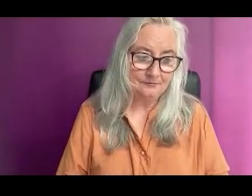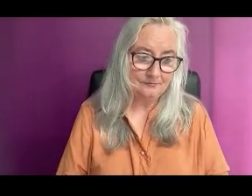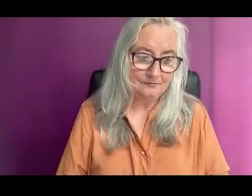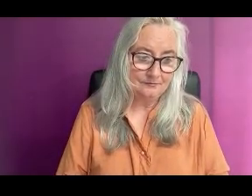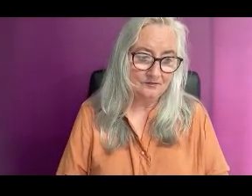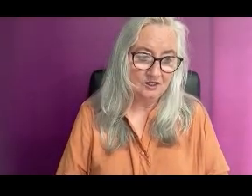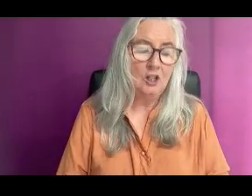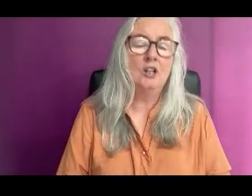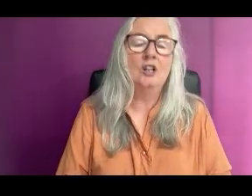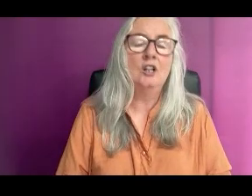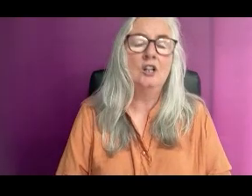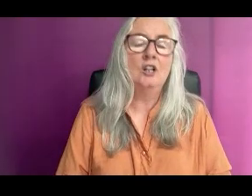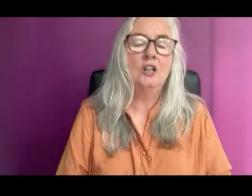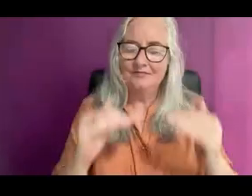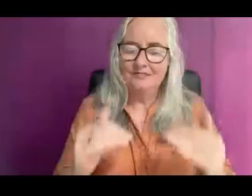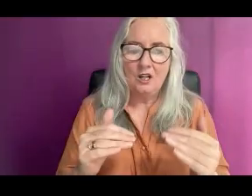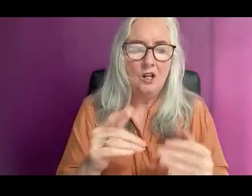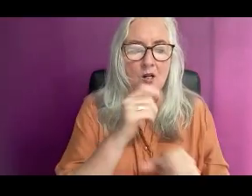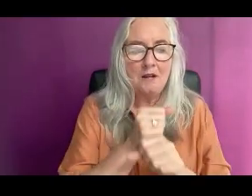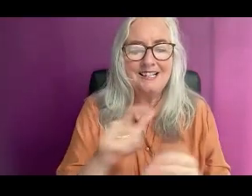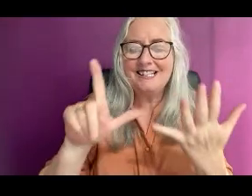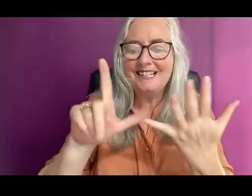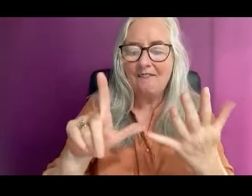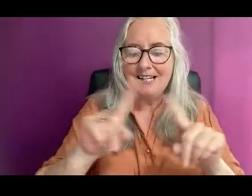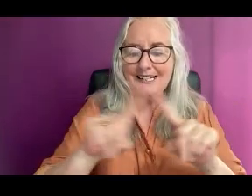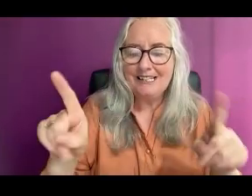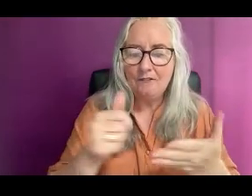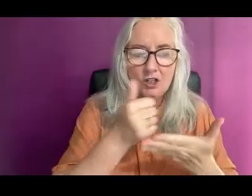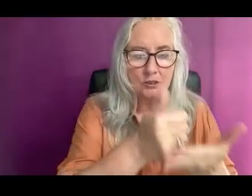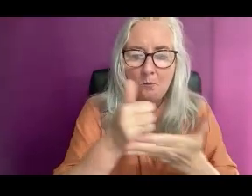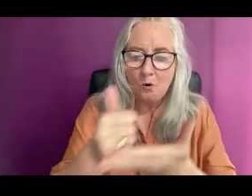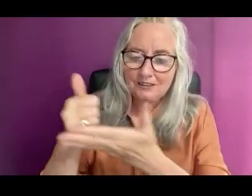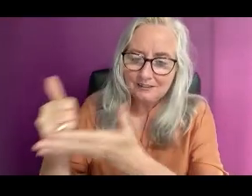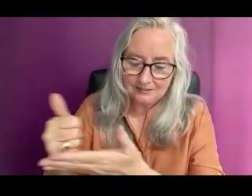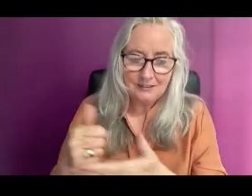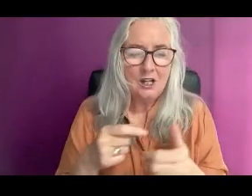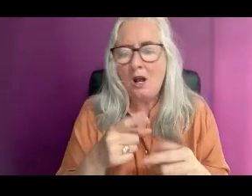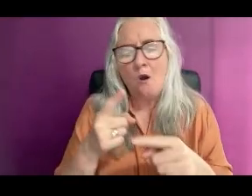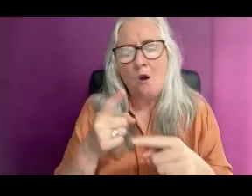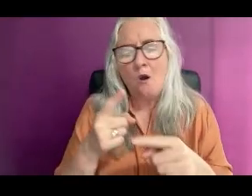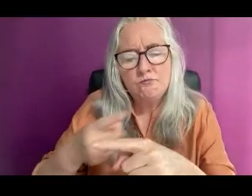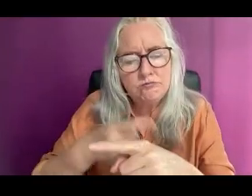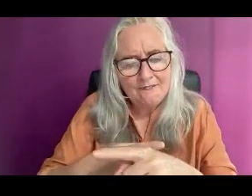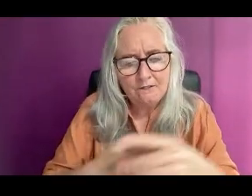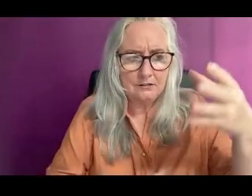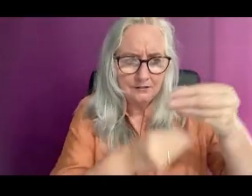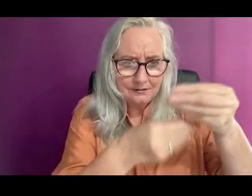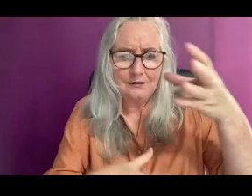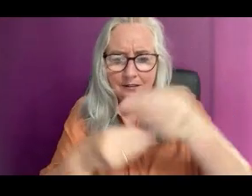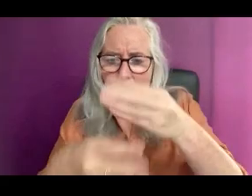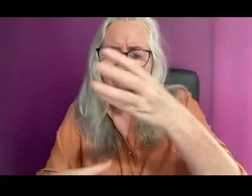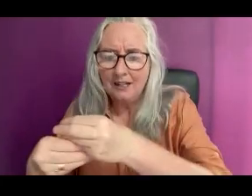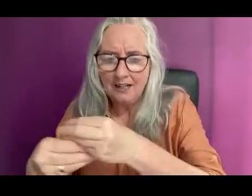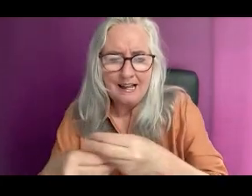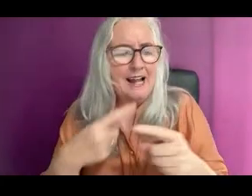So now I'm just going to look at the 7 individual supports. Just a brief overview of each, and then any updates